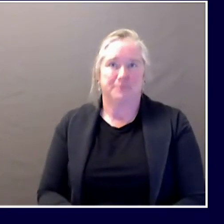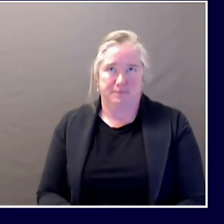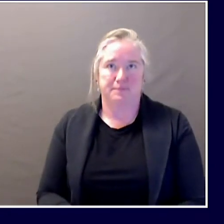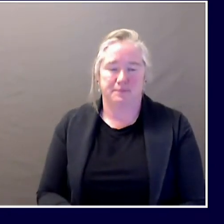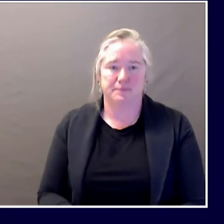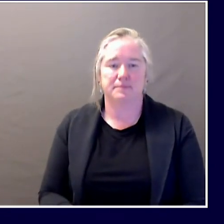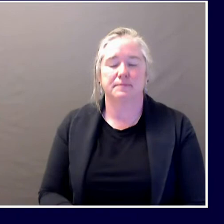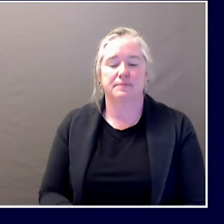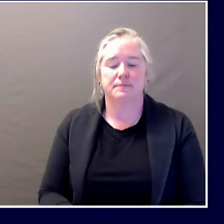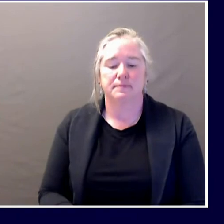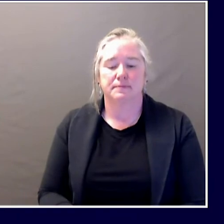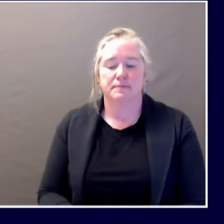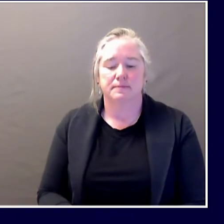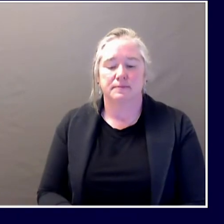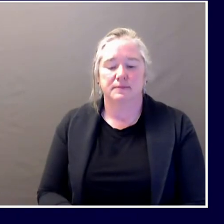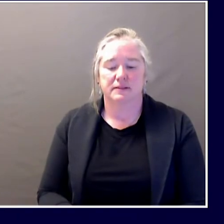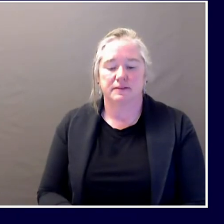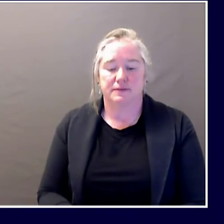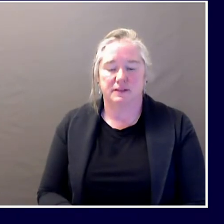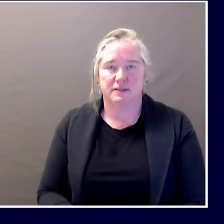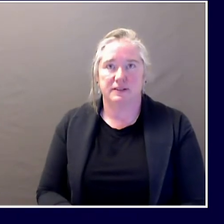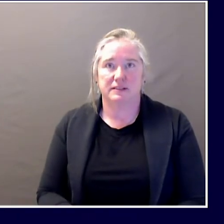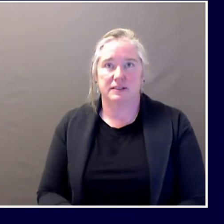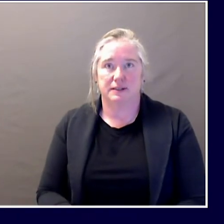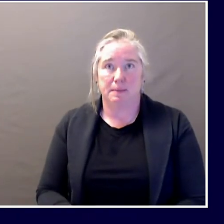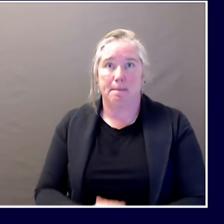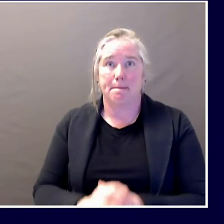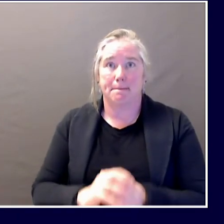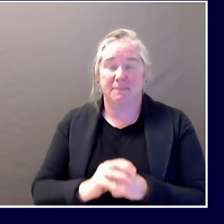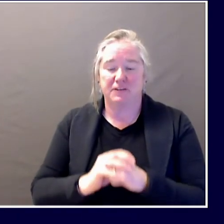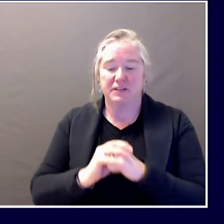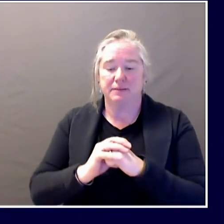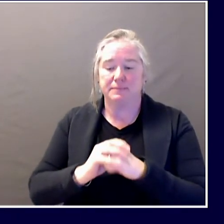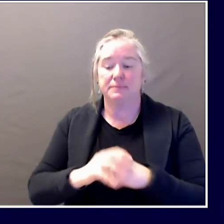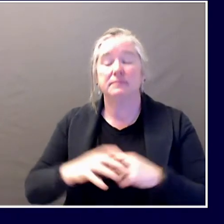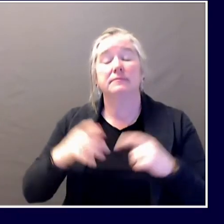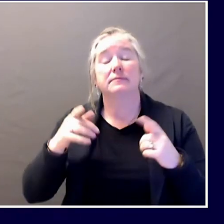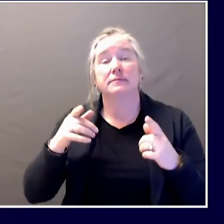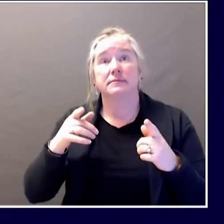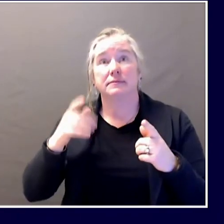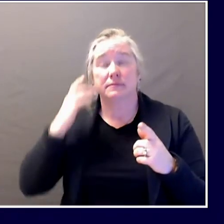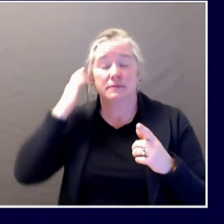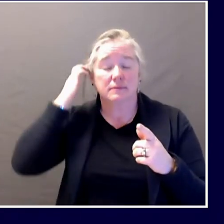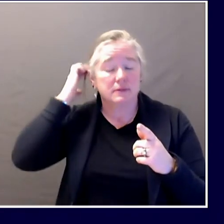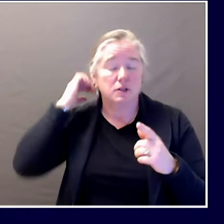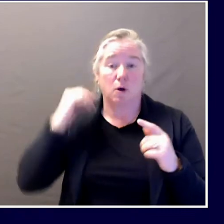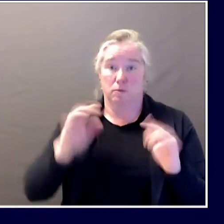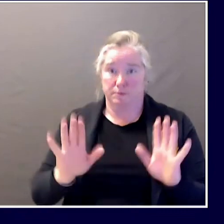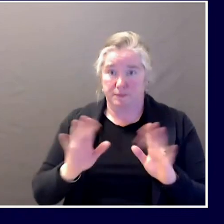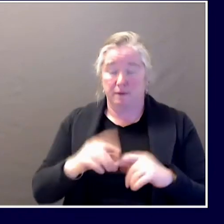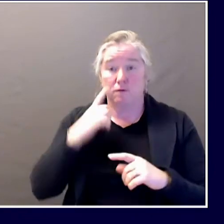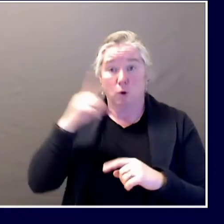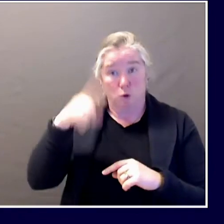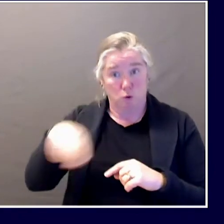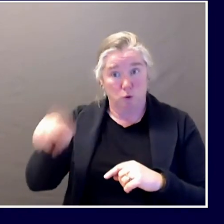The first is when you're outside of these private residences and are in a public setting, continue to